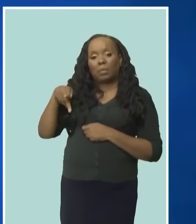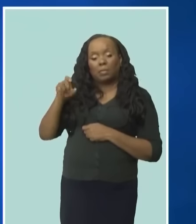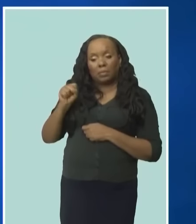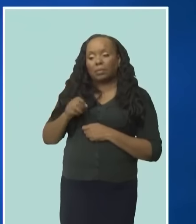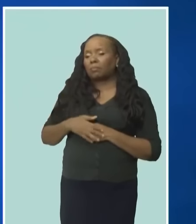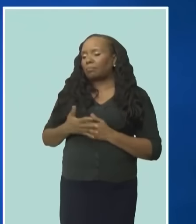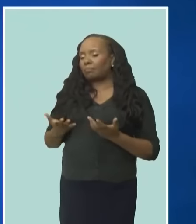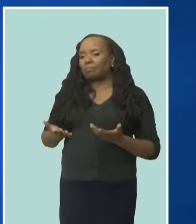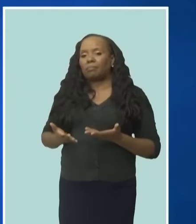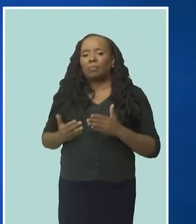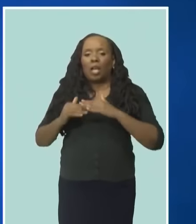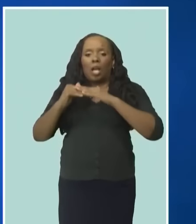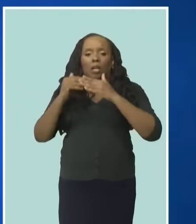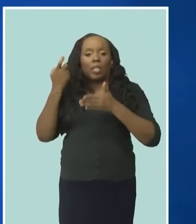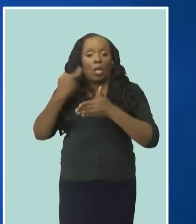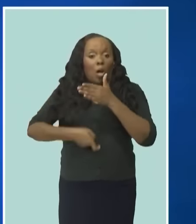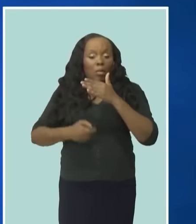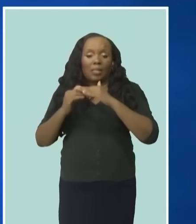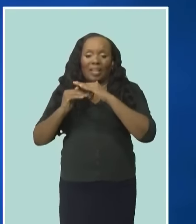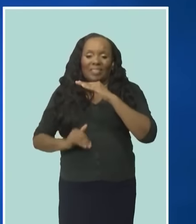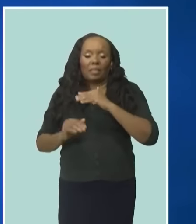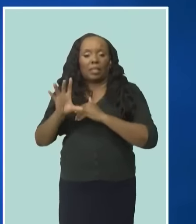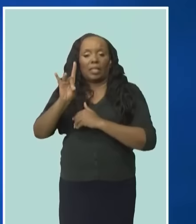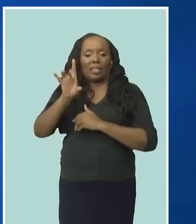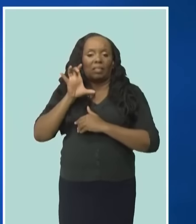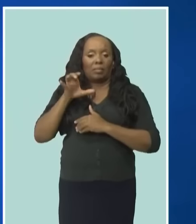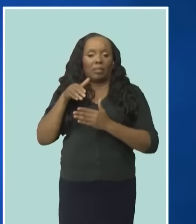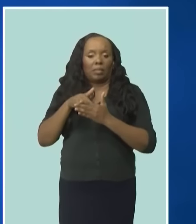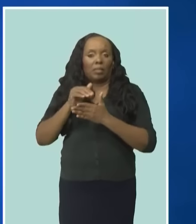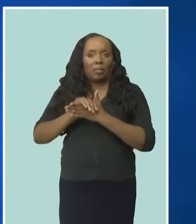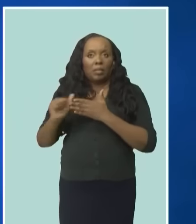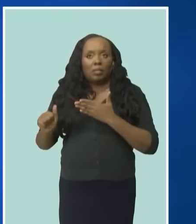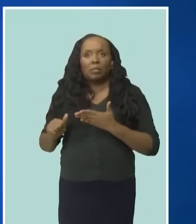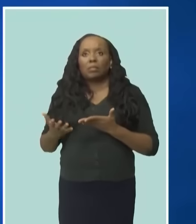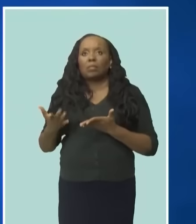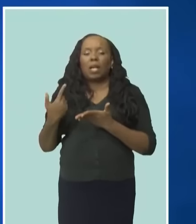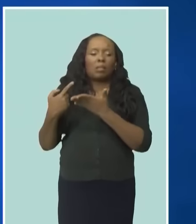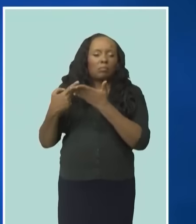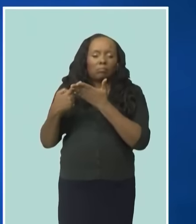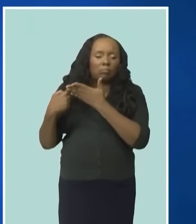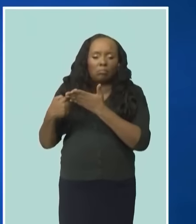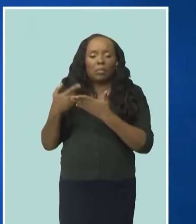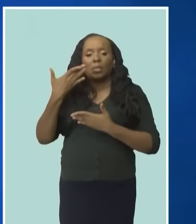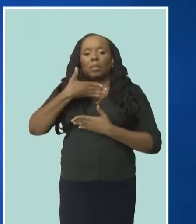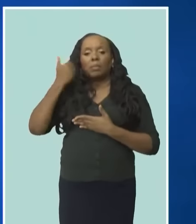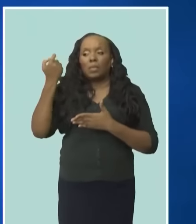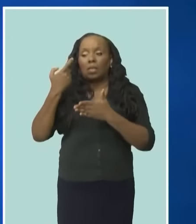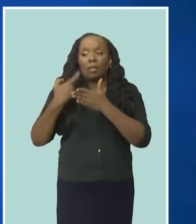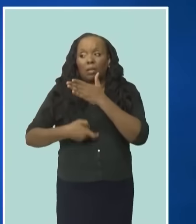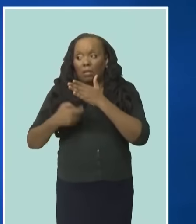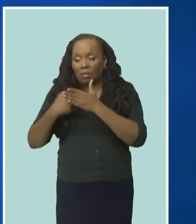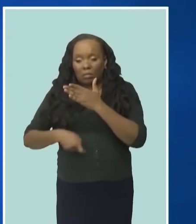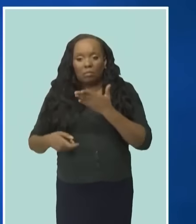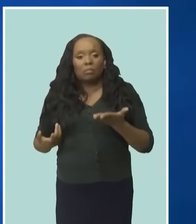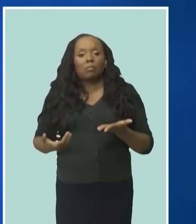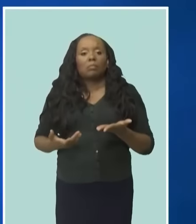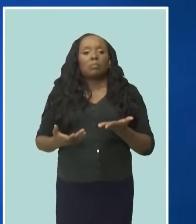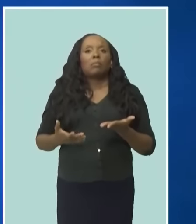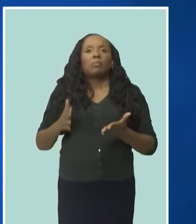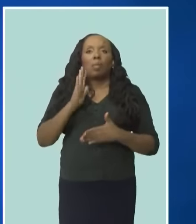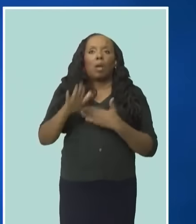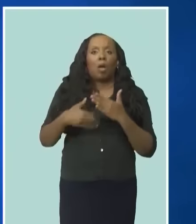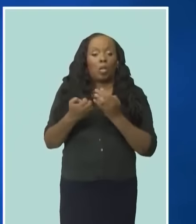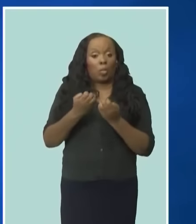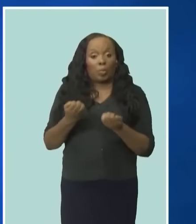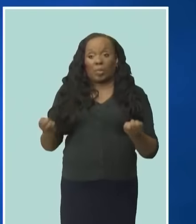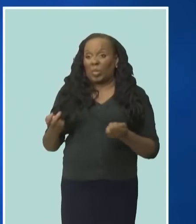wisely. So, source, negotiate, best possible pricing. So we were able to get all of this equipment. If you